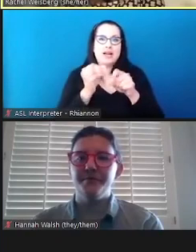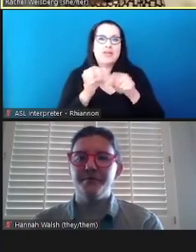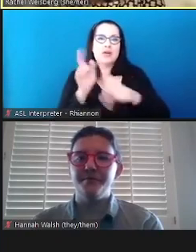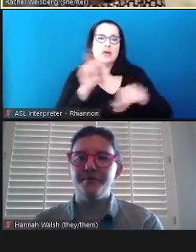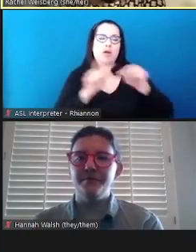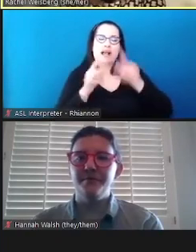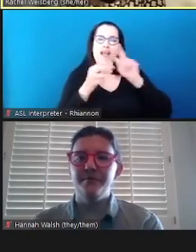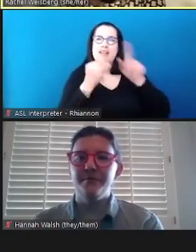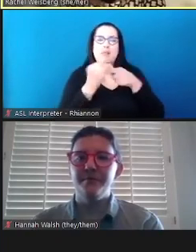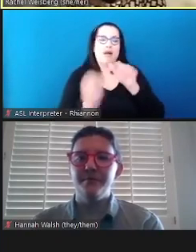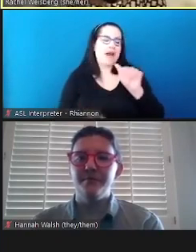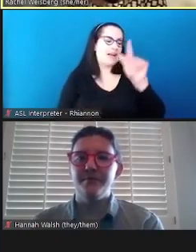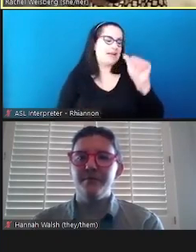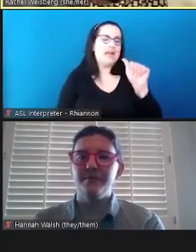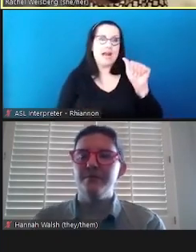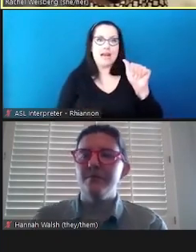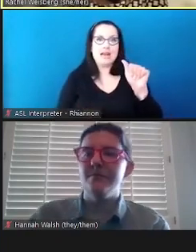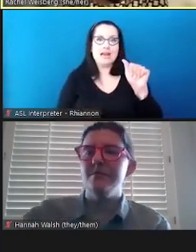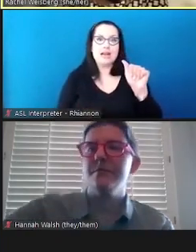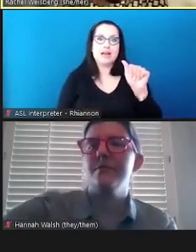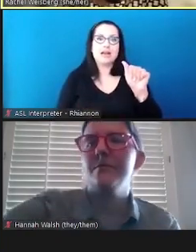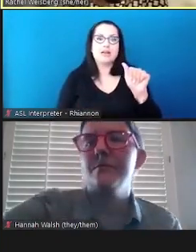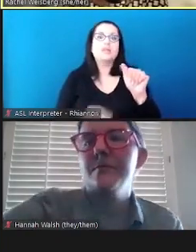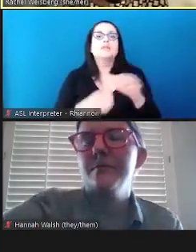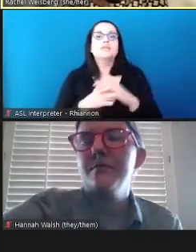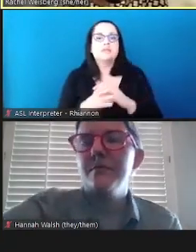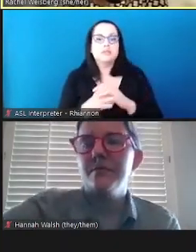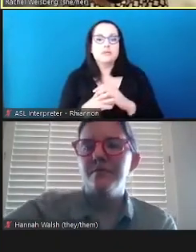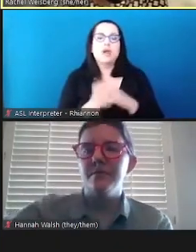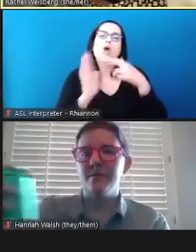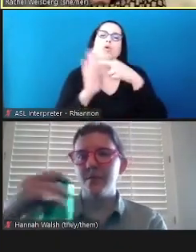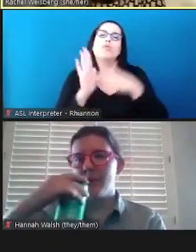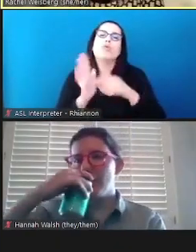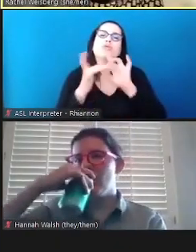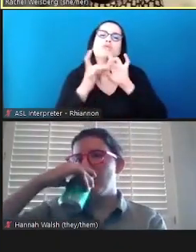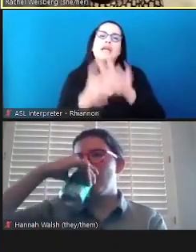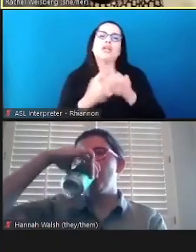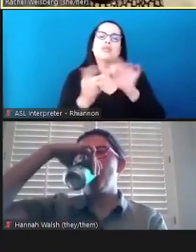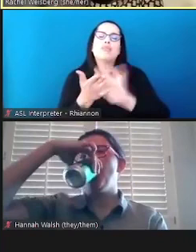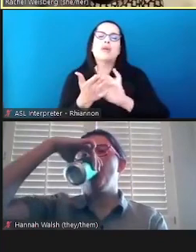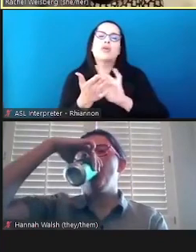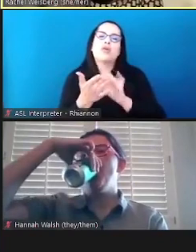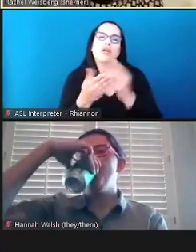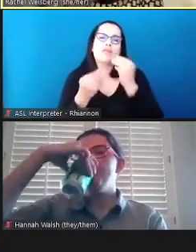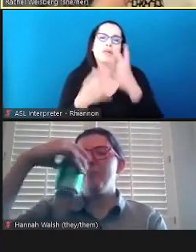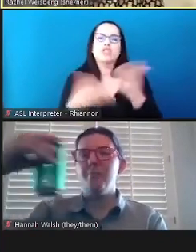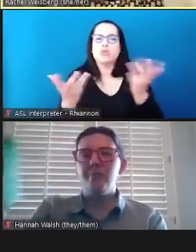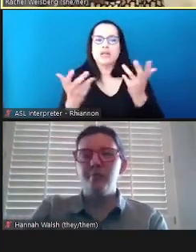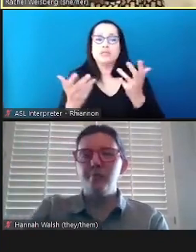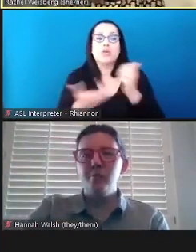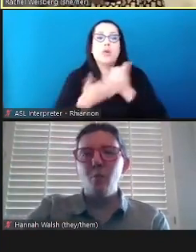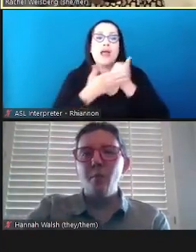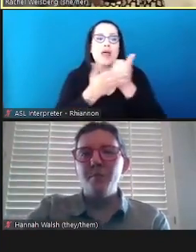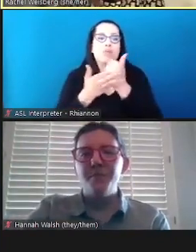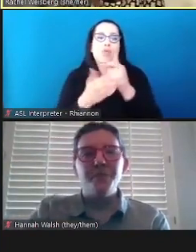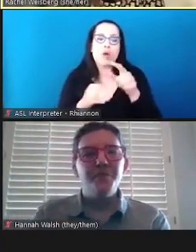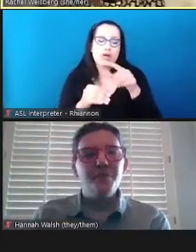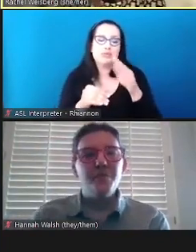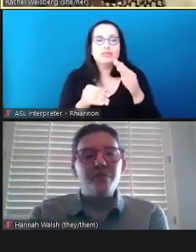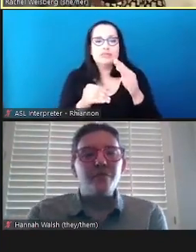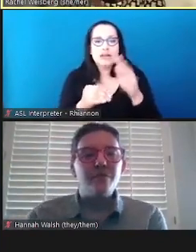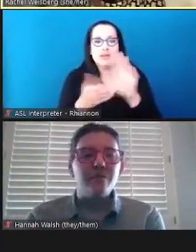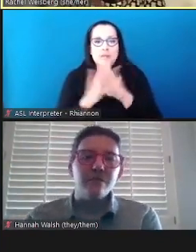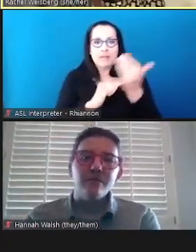the rules related to medical related information? So as a refresher to folks, the ADA